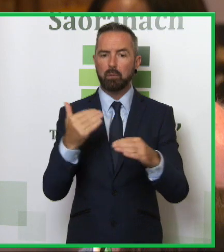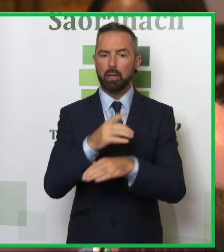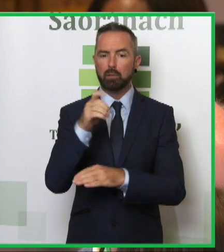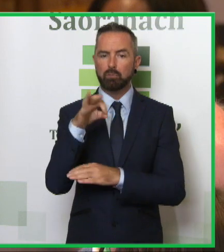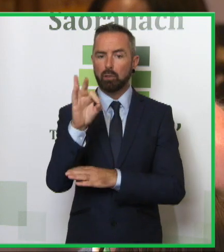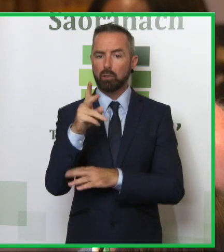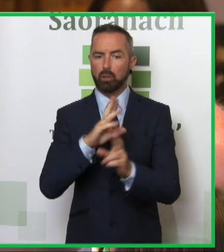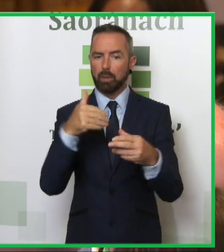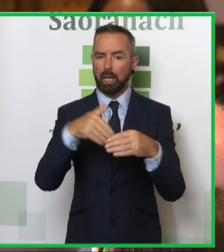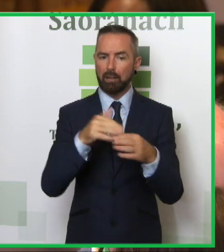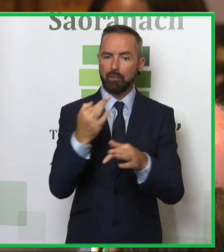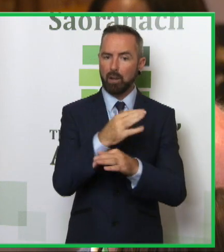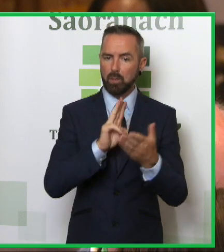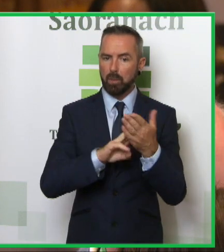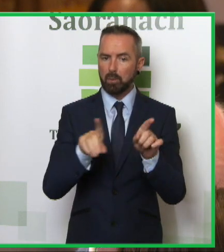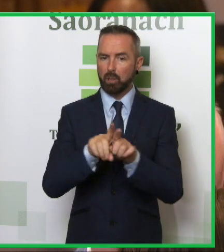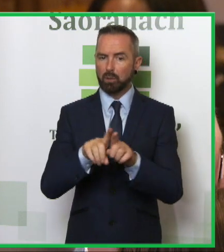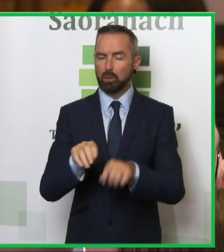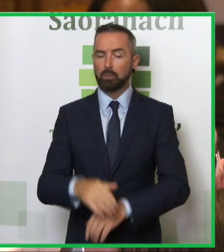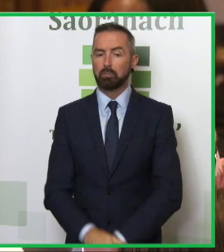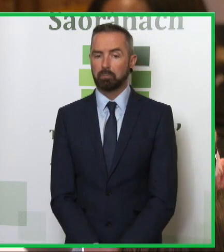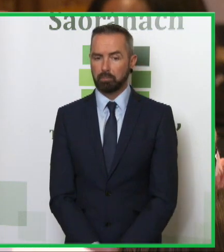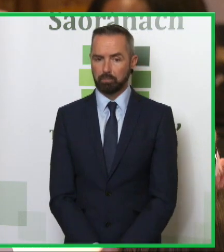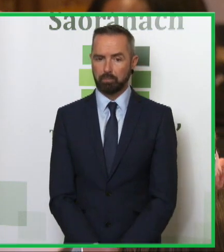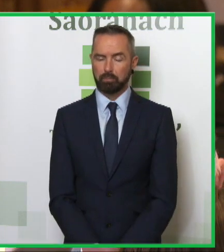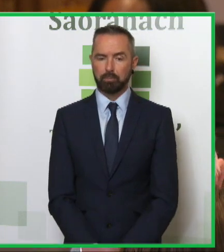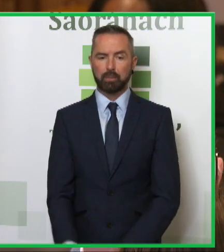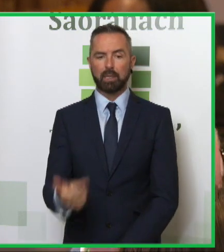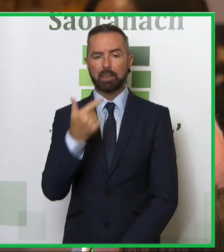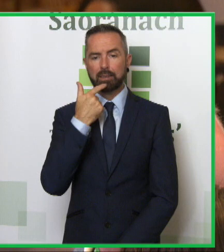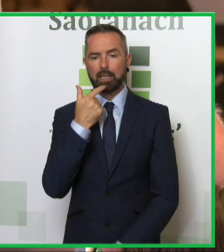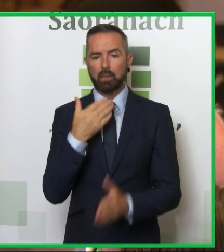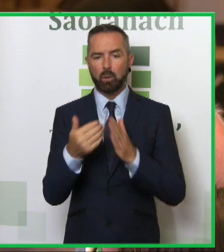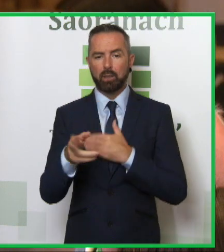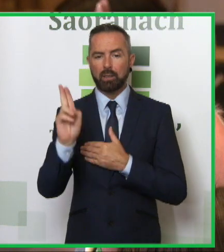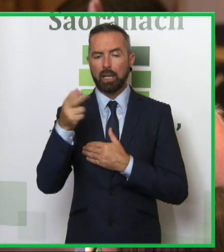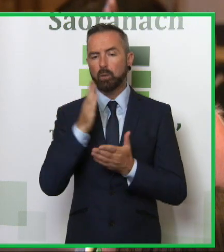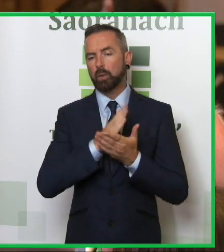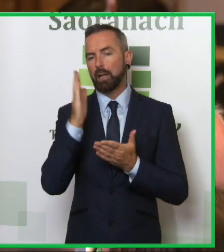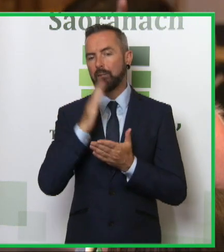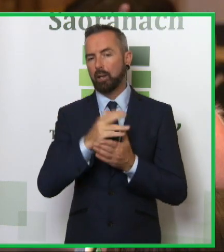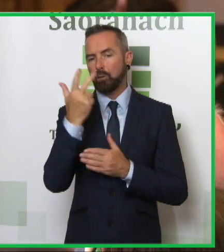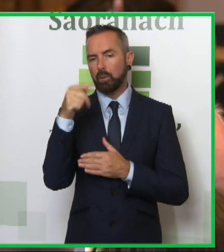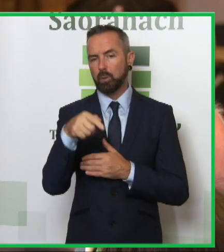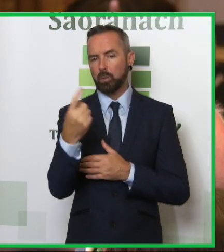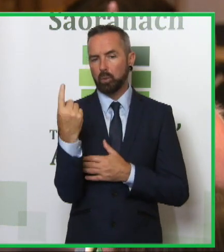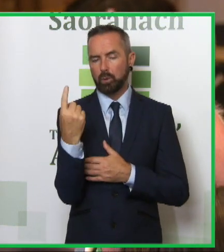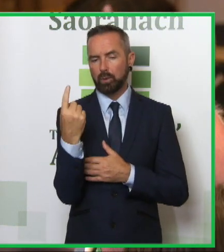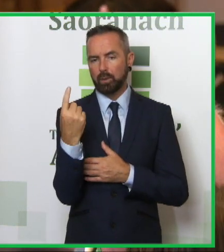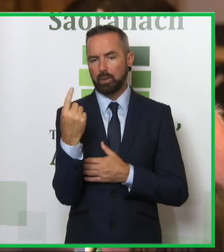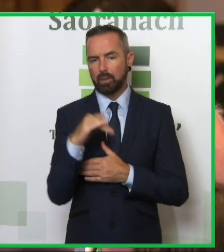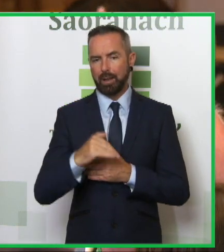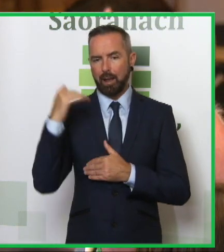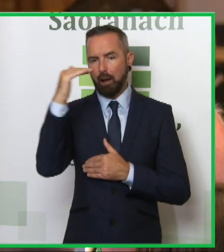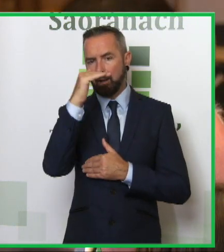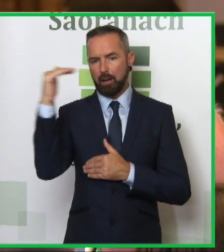added the family members as well. And the second one is if you could clarify that the 3.1, that is a